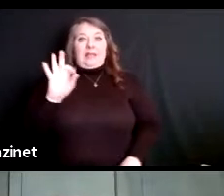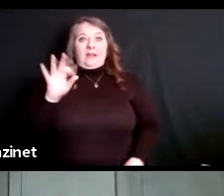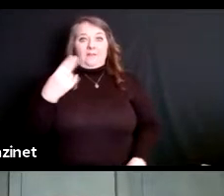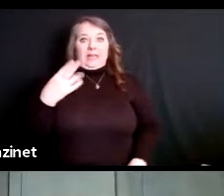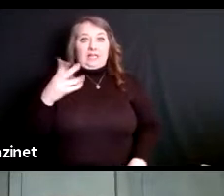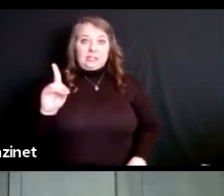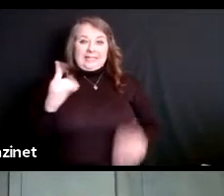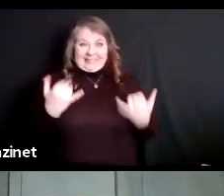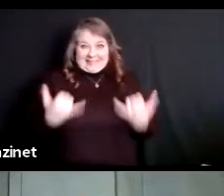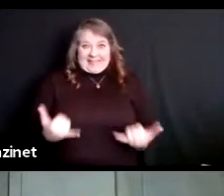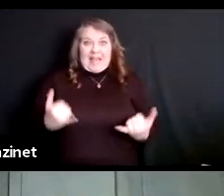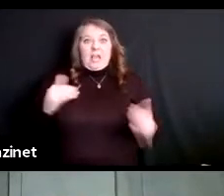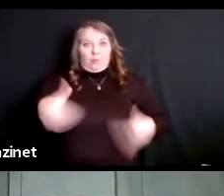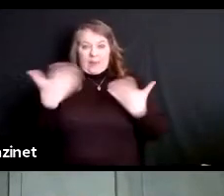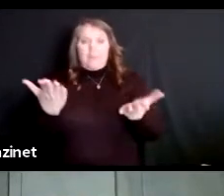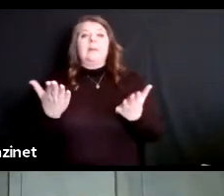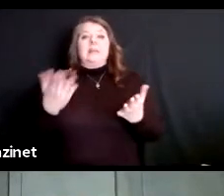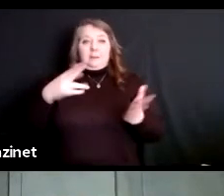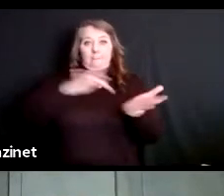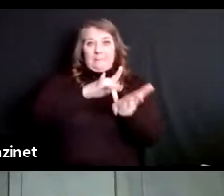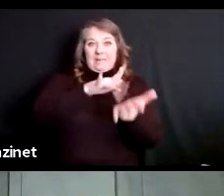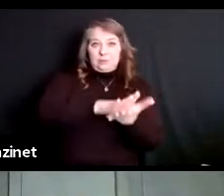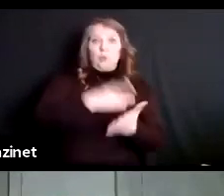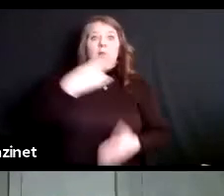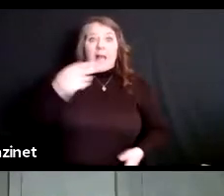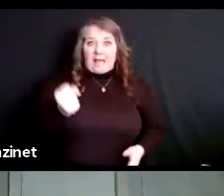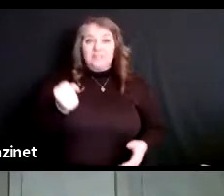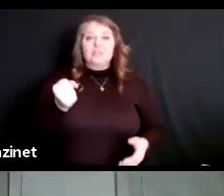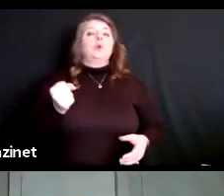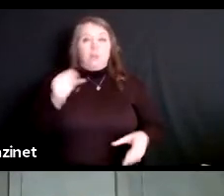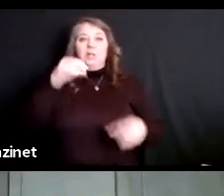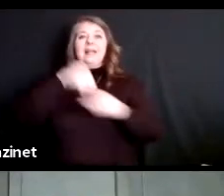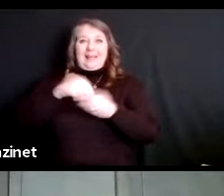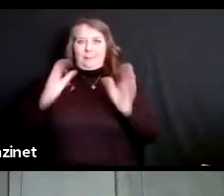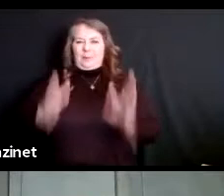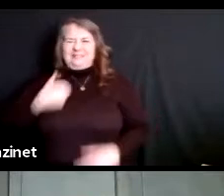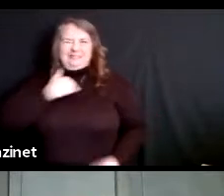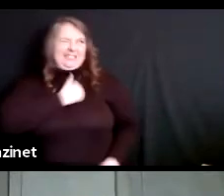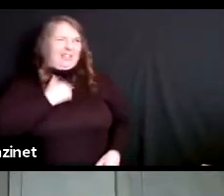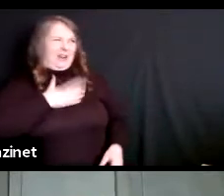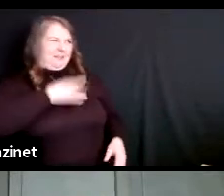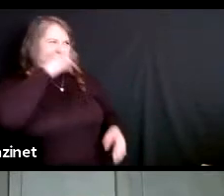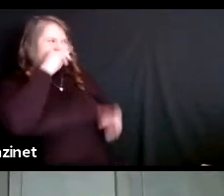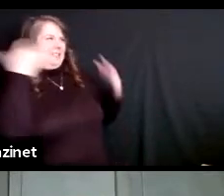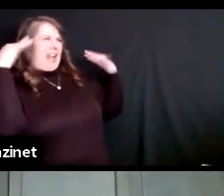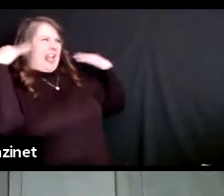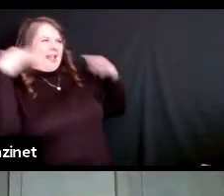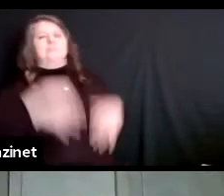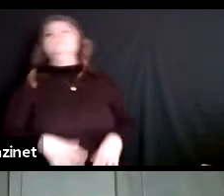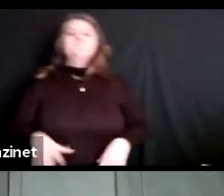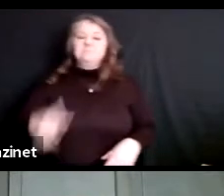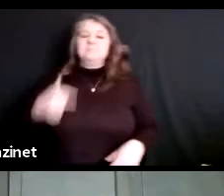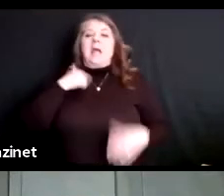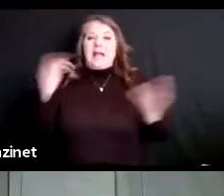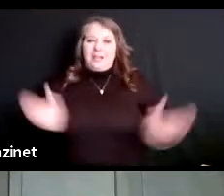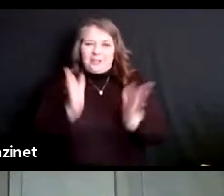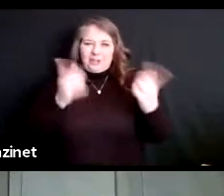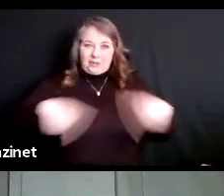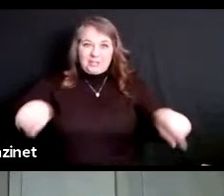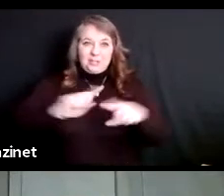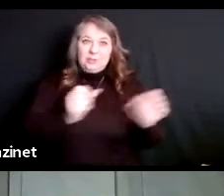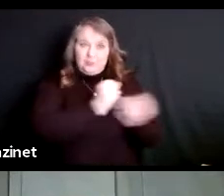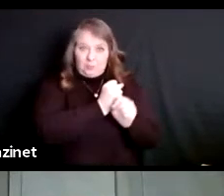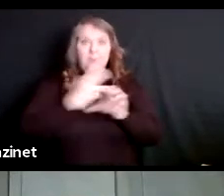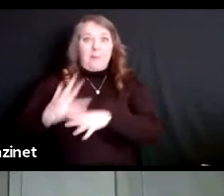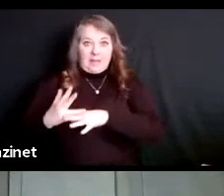school students to return to in-person. Sorry if you can't hear me over my kids. I urge you to prepare so that they can return